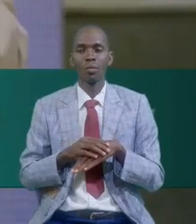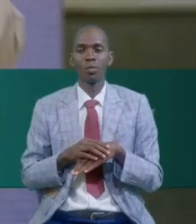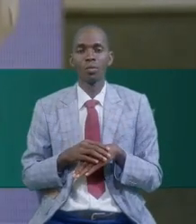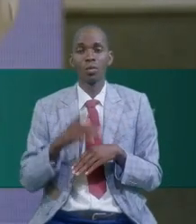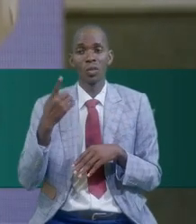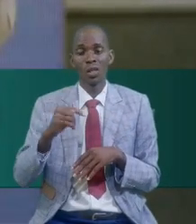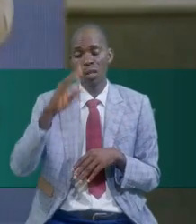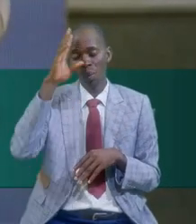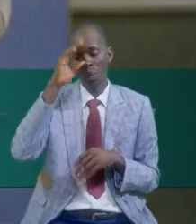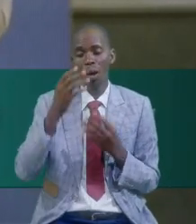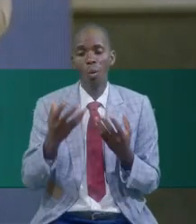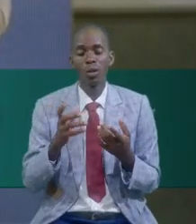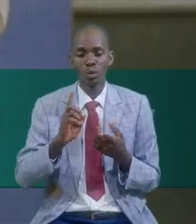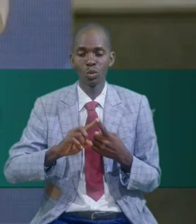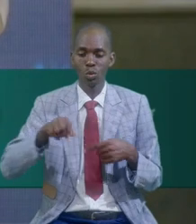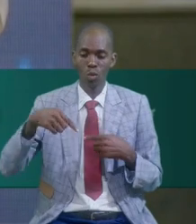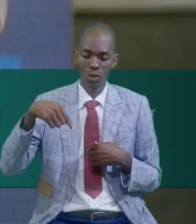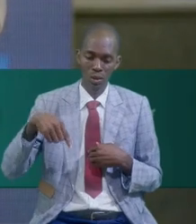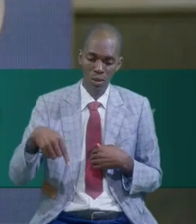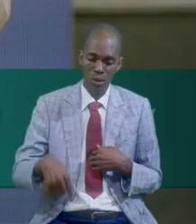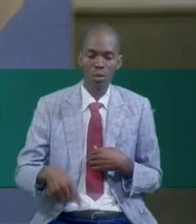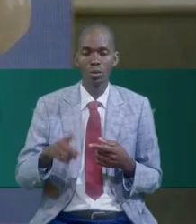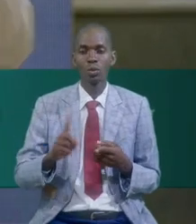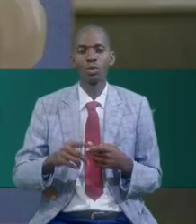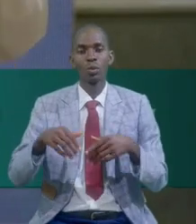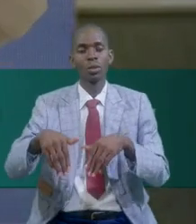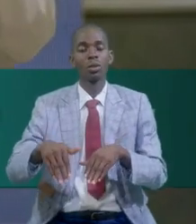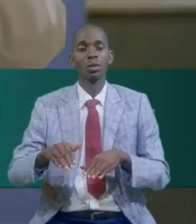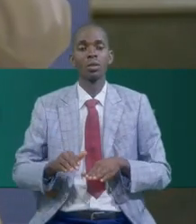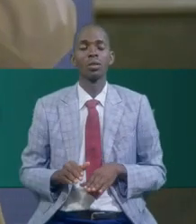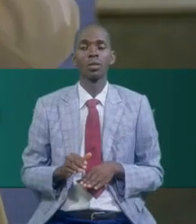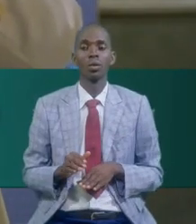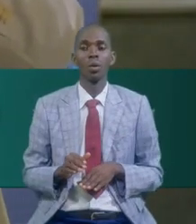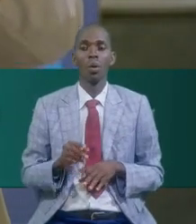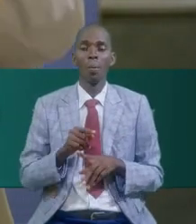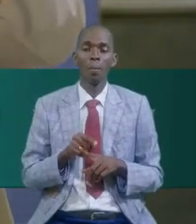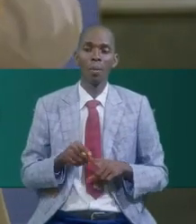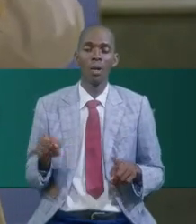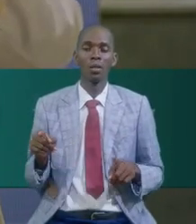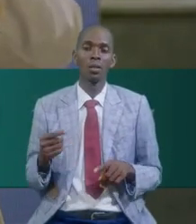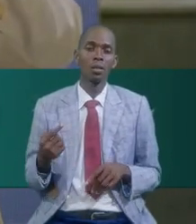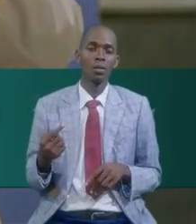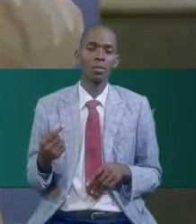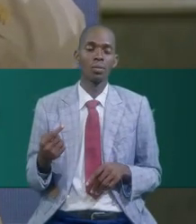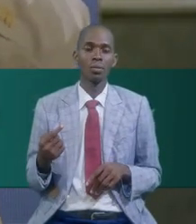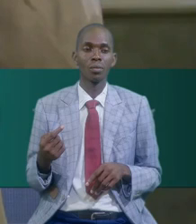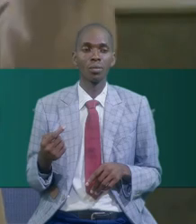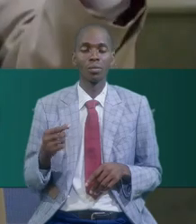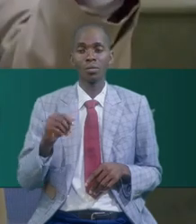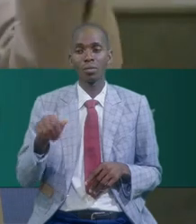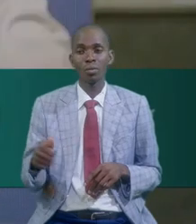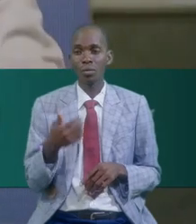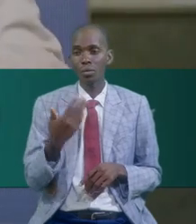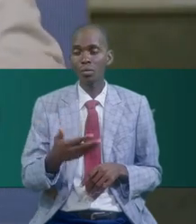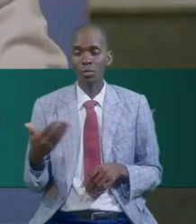go down into the grave, but God had another scene